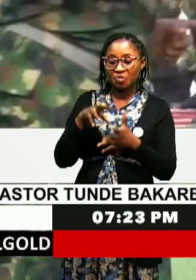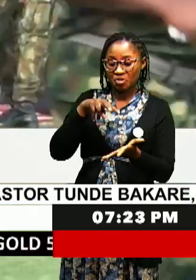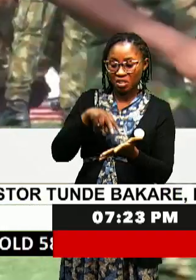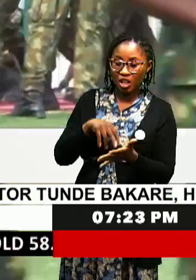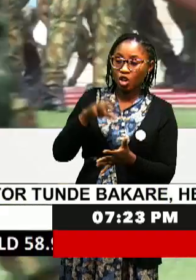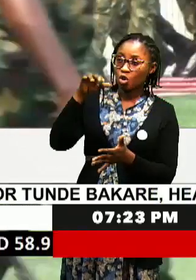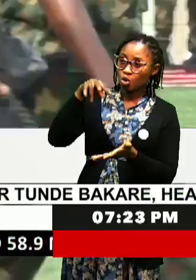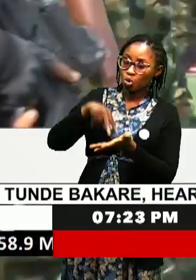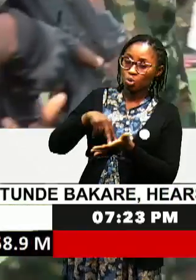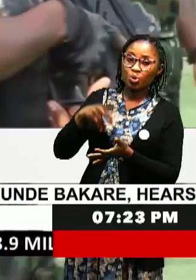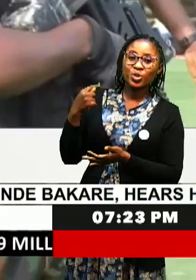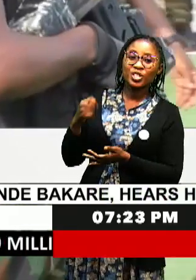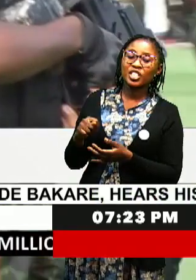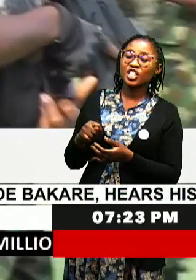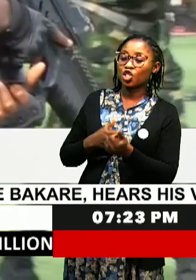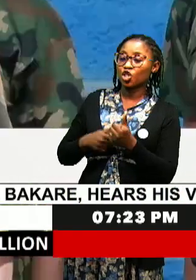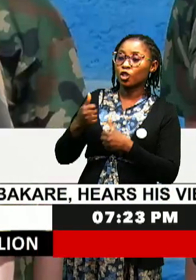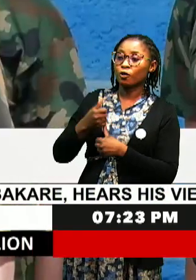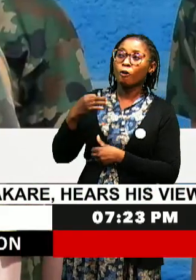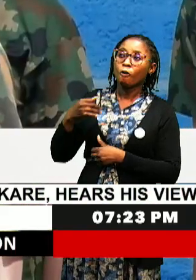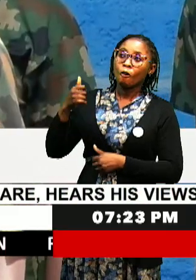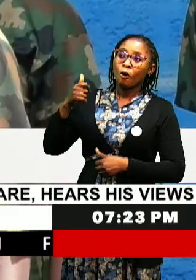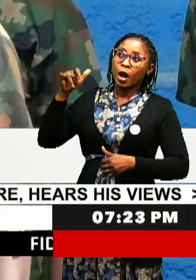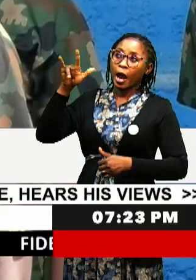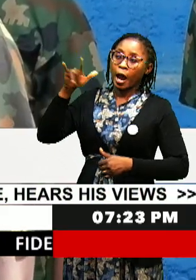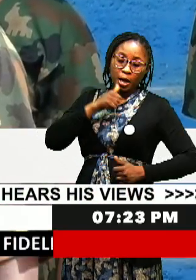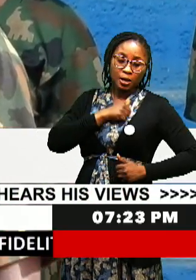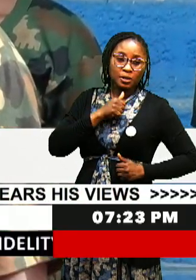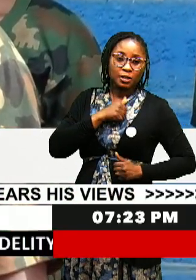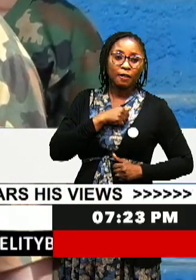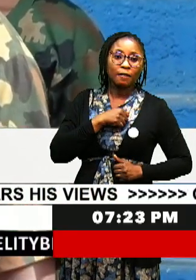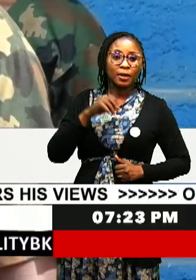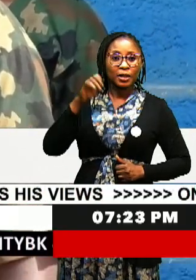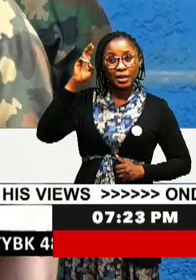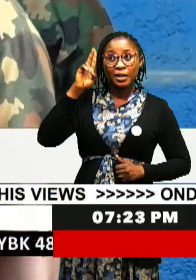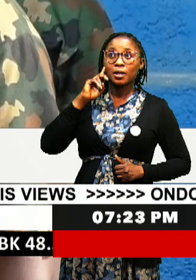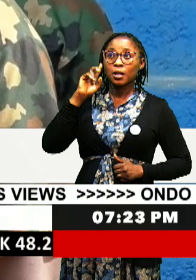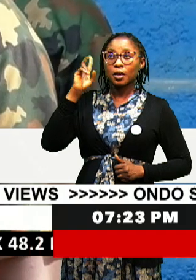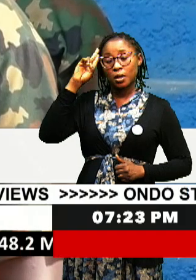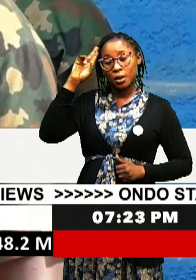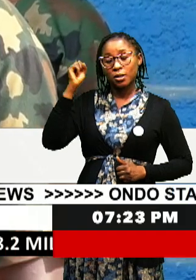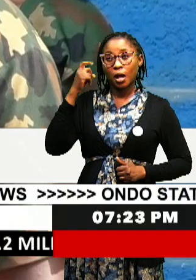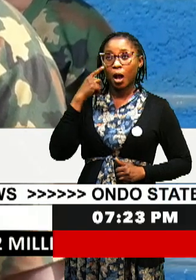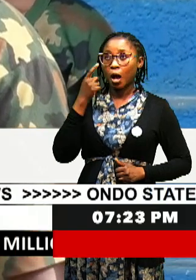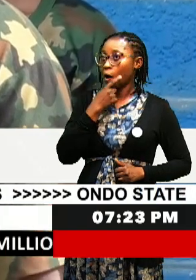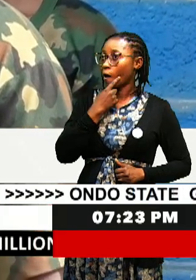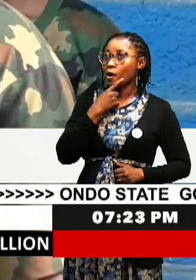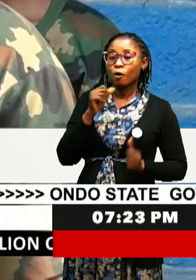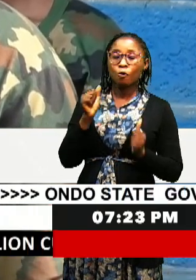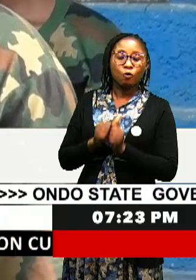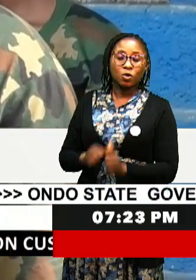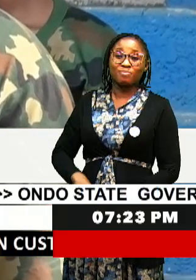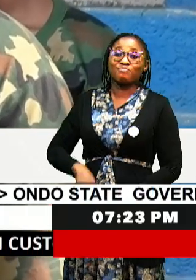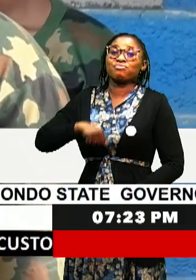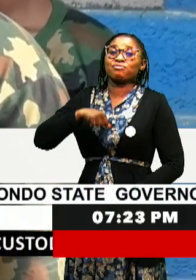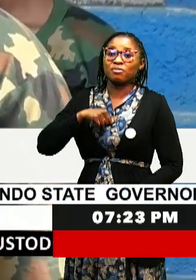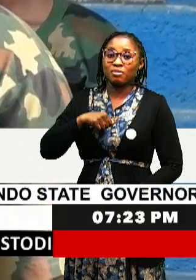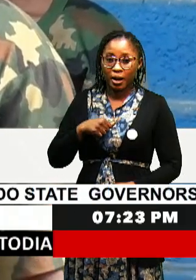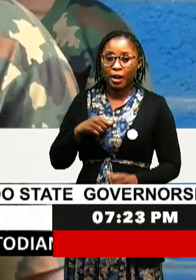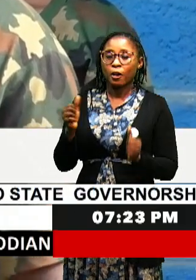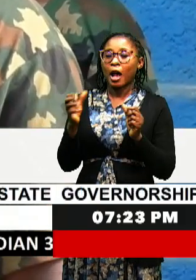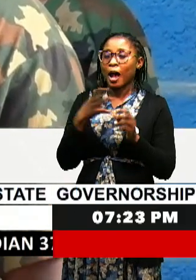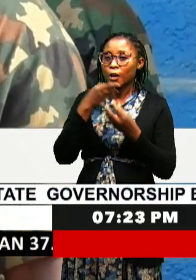the Chief of the Air Staff, Air Marshal Hassan Abubakar, his eyes scanning the formation with pride. When the